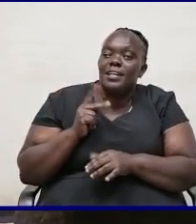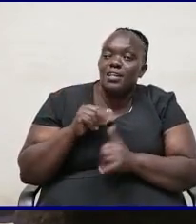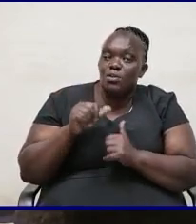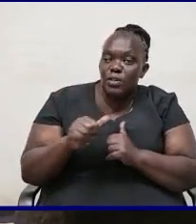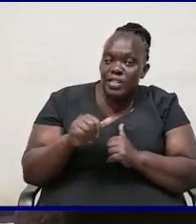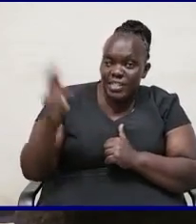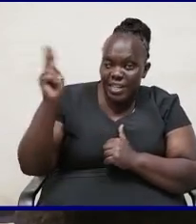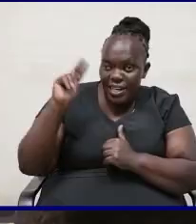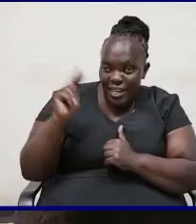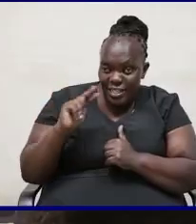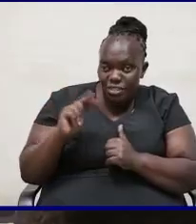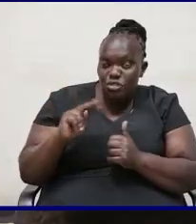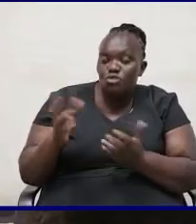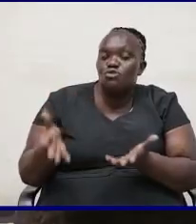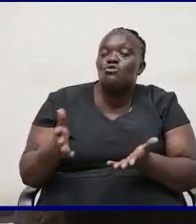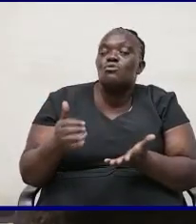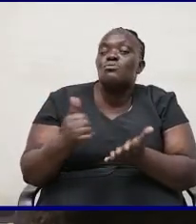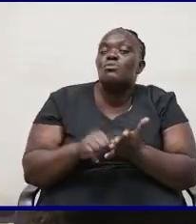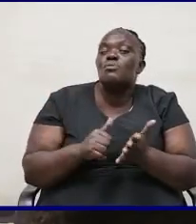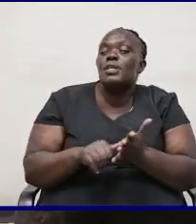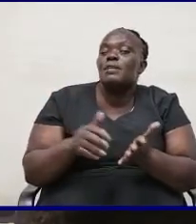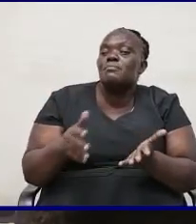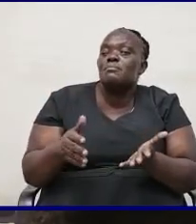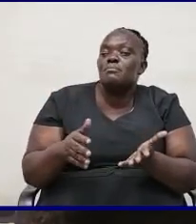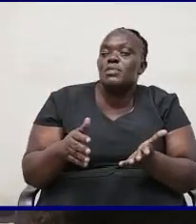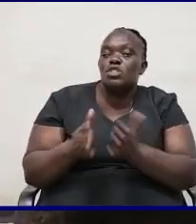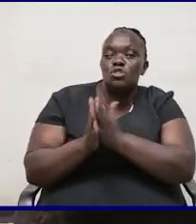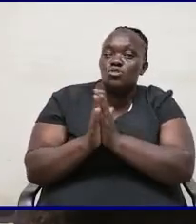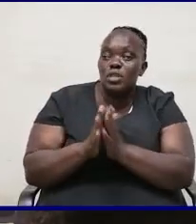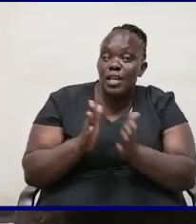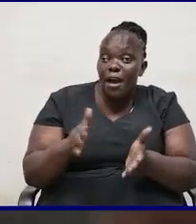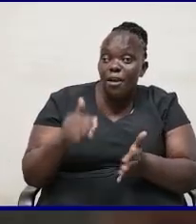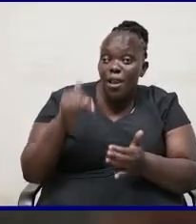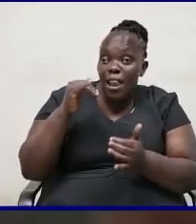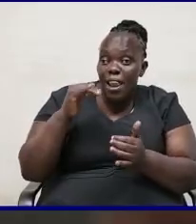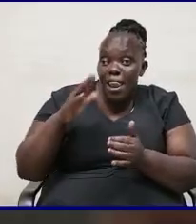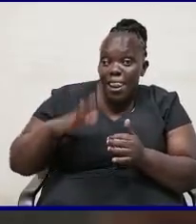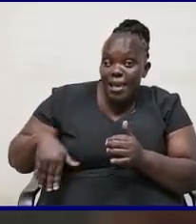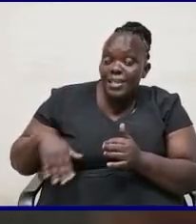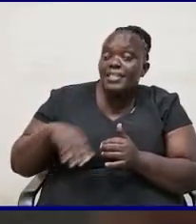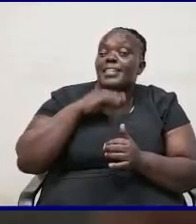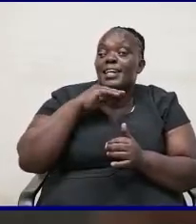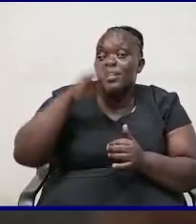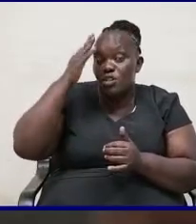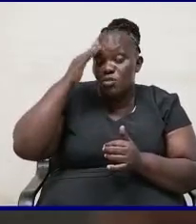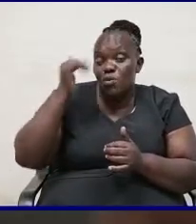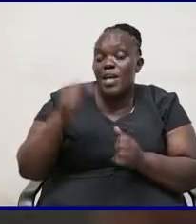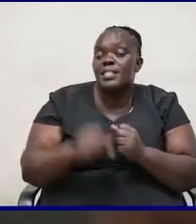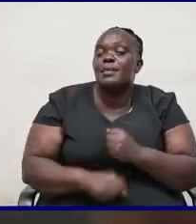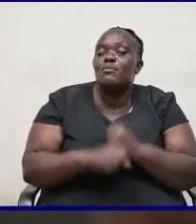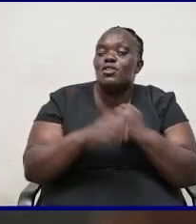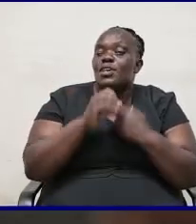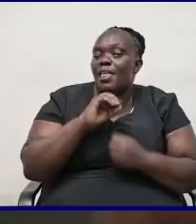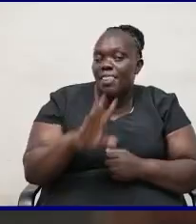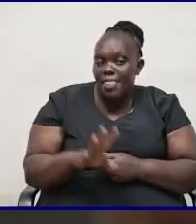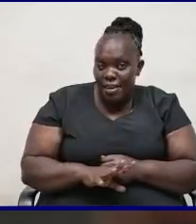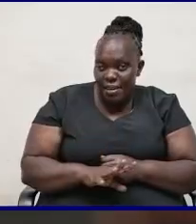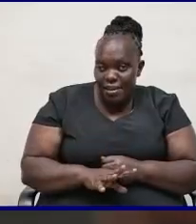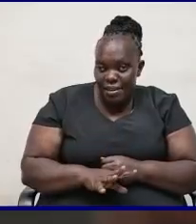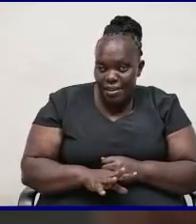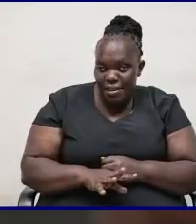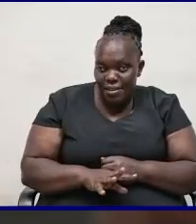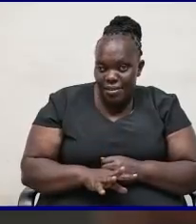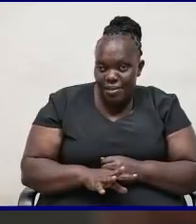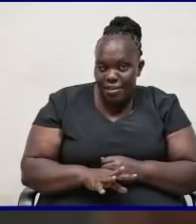which is a national pageant that has been running all through, but lately it died because of lack of support here and there.